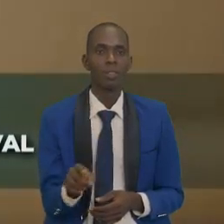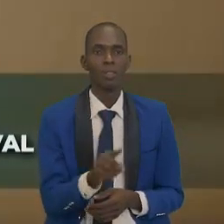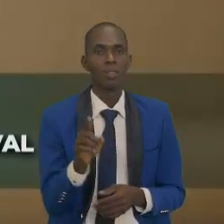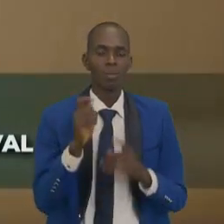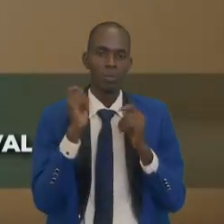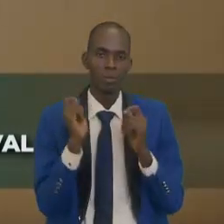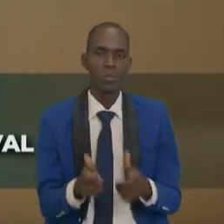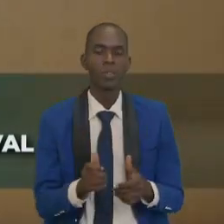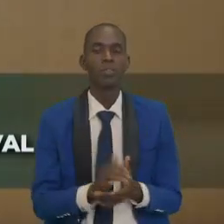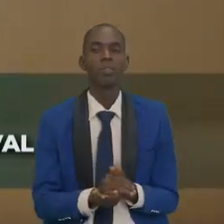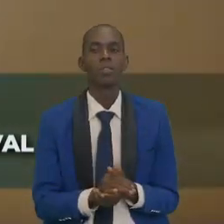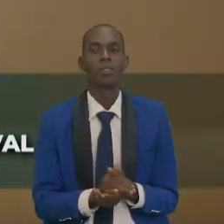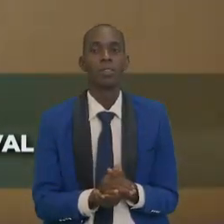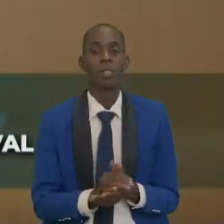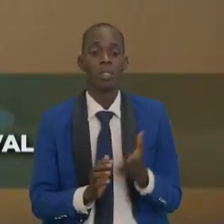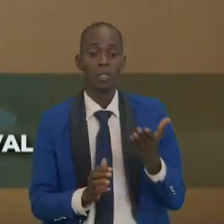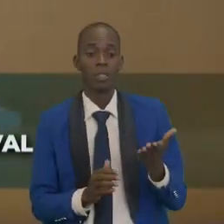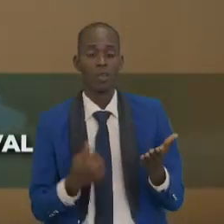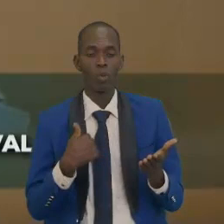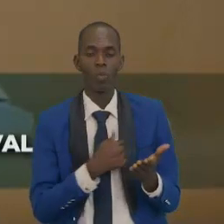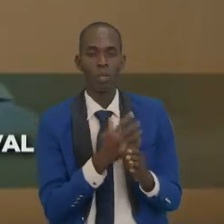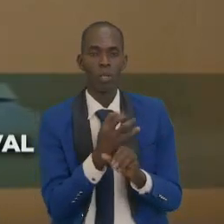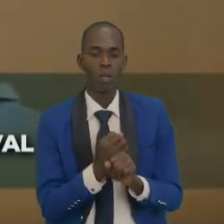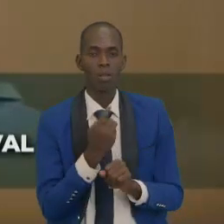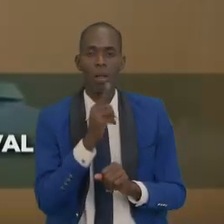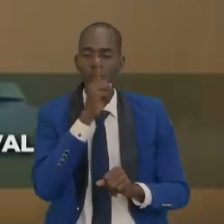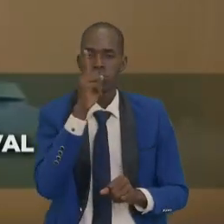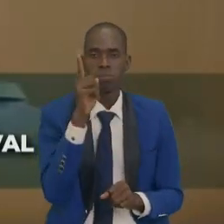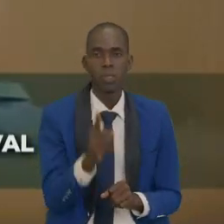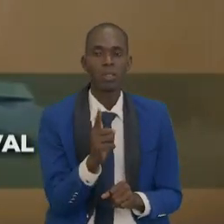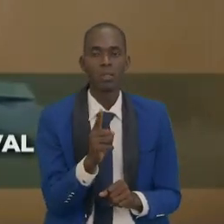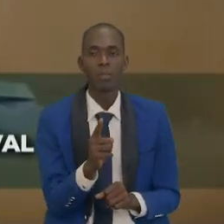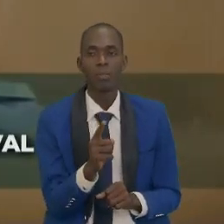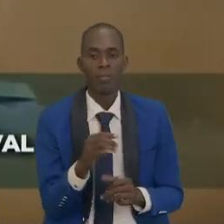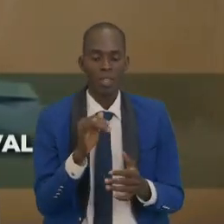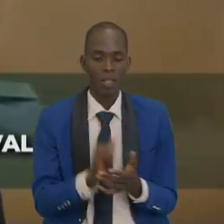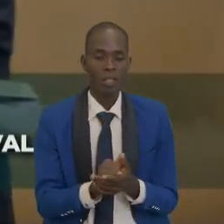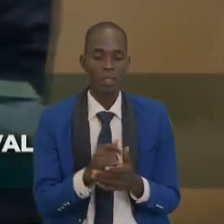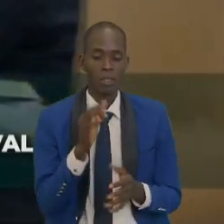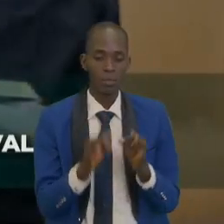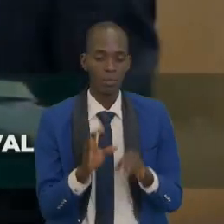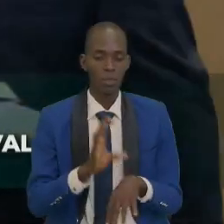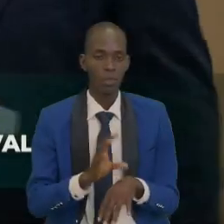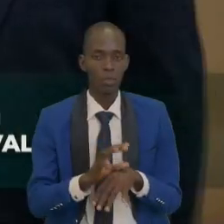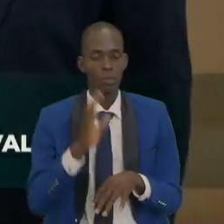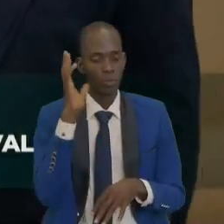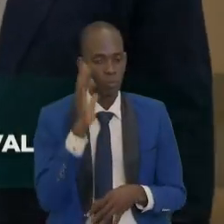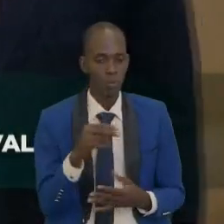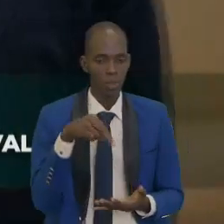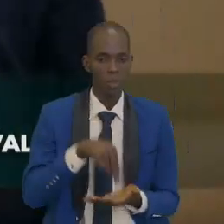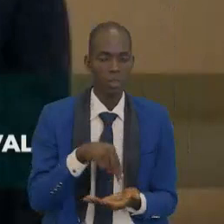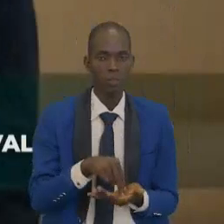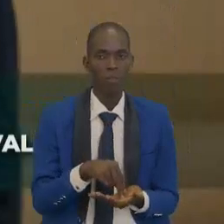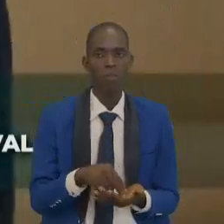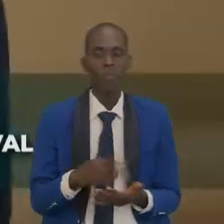they will have the assurance that if a church or I saw and the